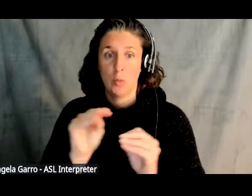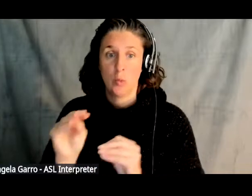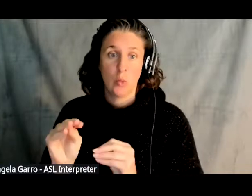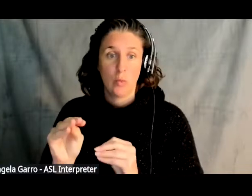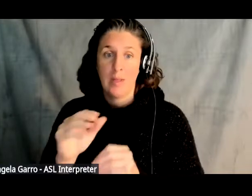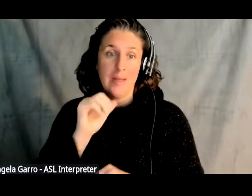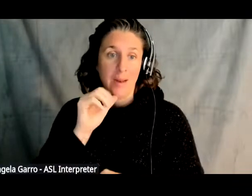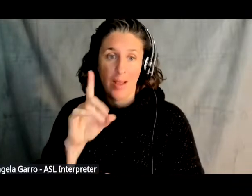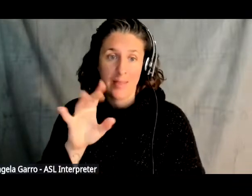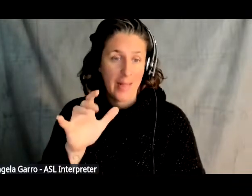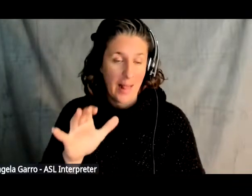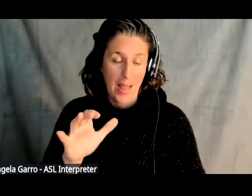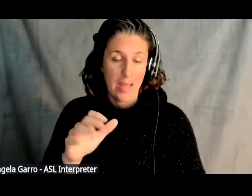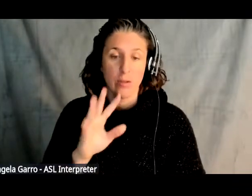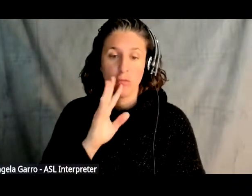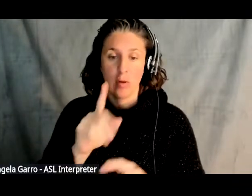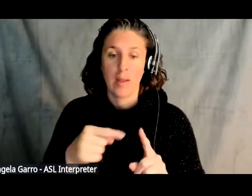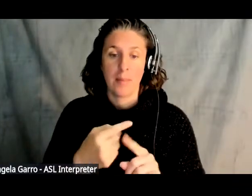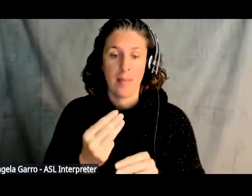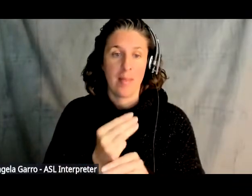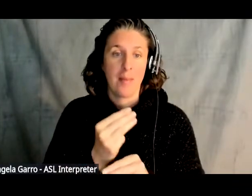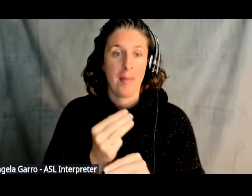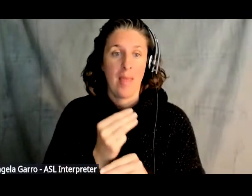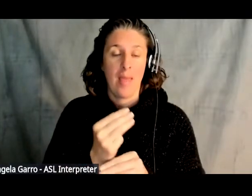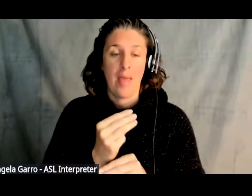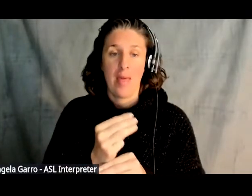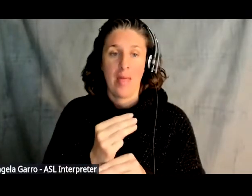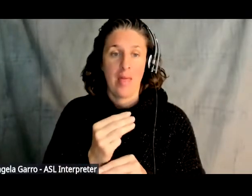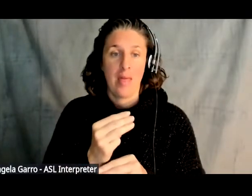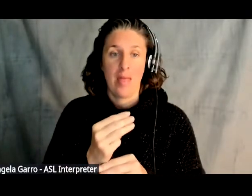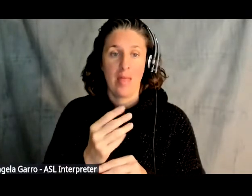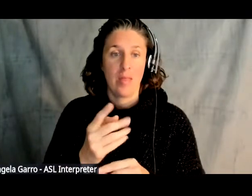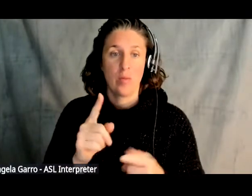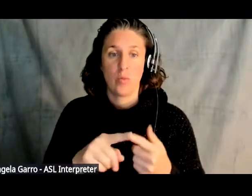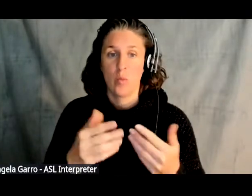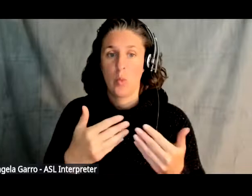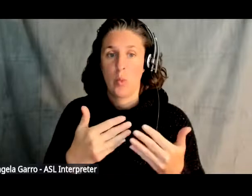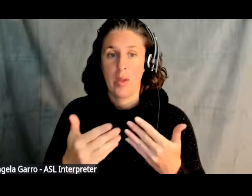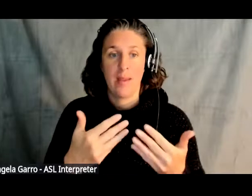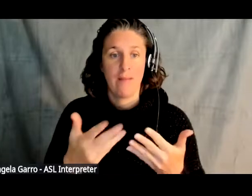DLAC one, I'm talking about the math. The math and the to AVID. Whatever you,